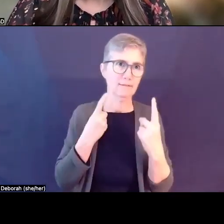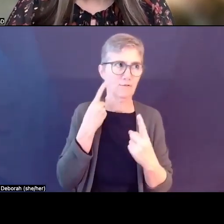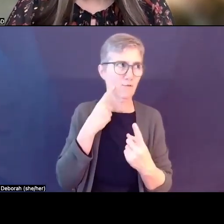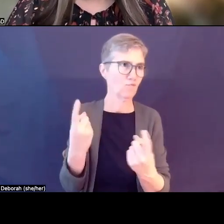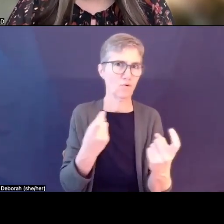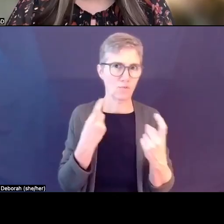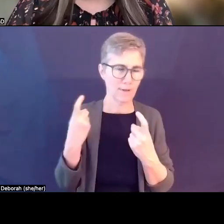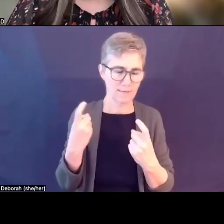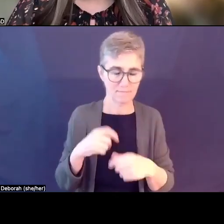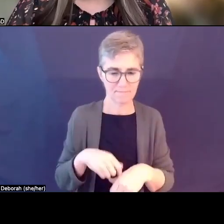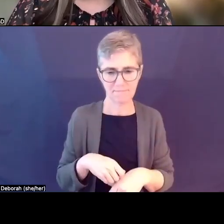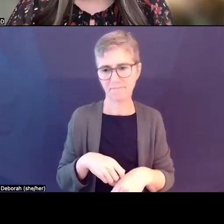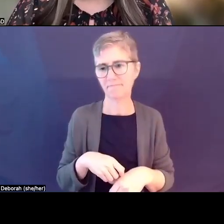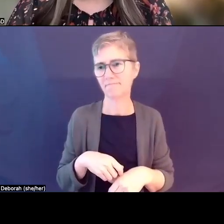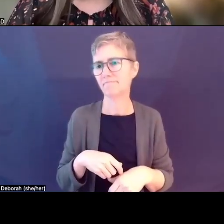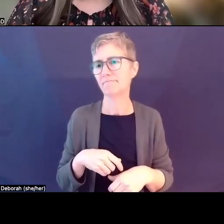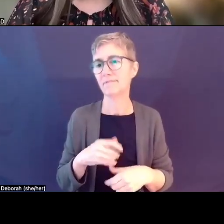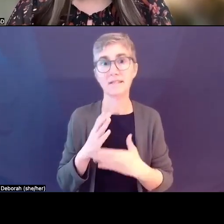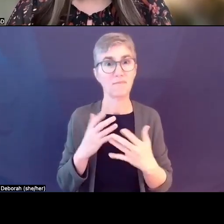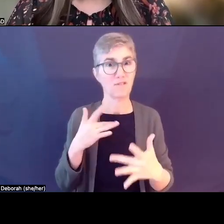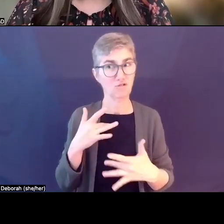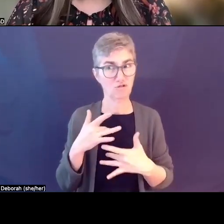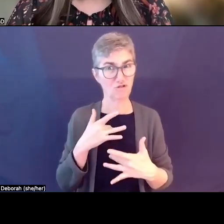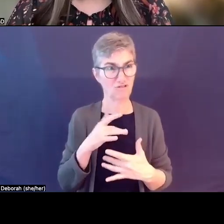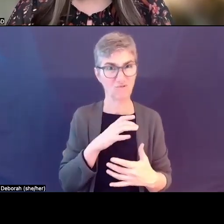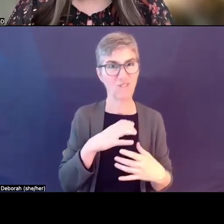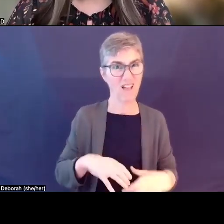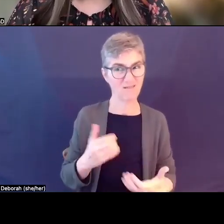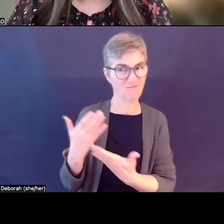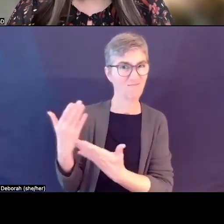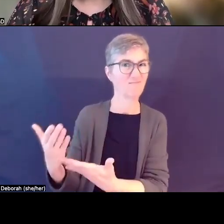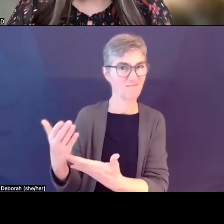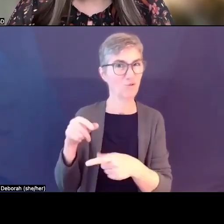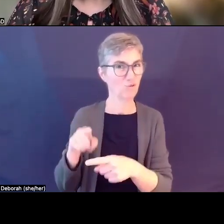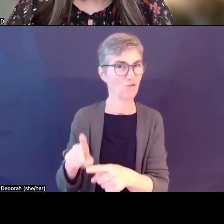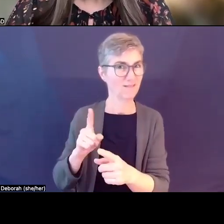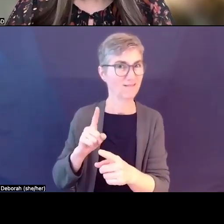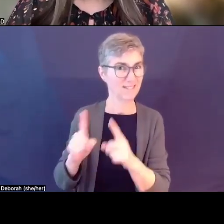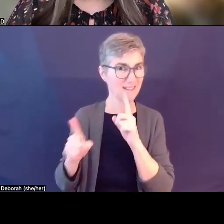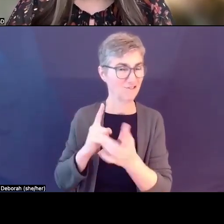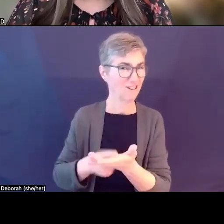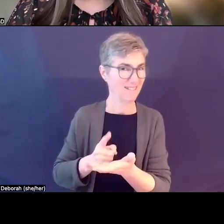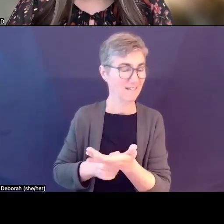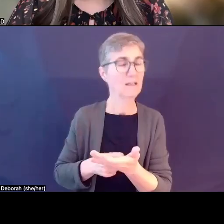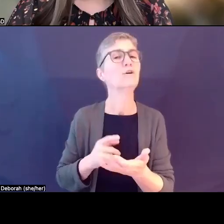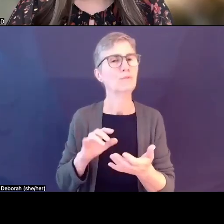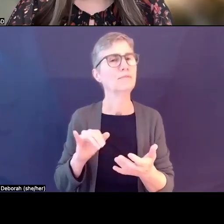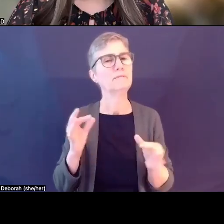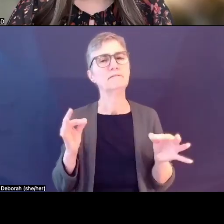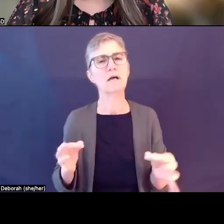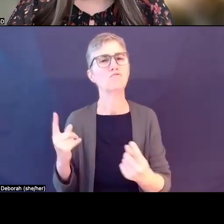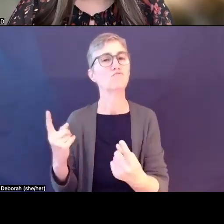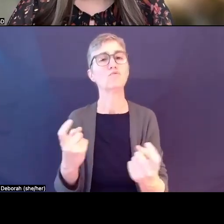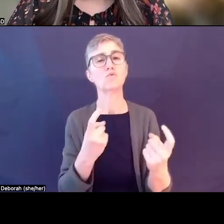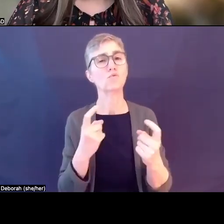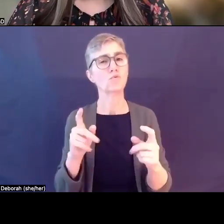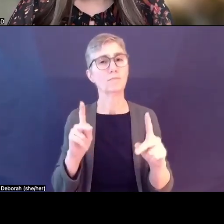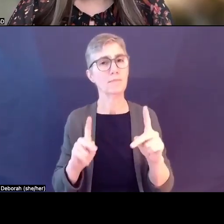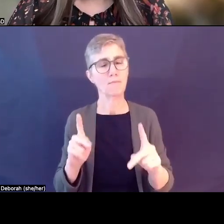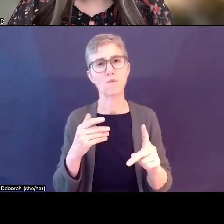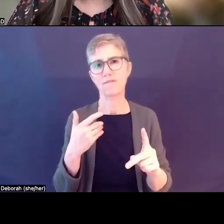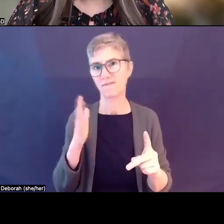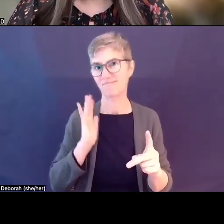recruitment. Considering some of the concerns raised by clients during the facilitated discussion, we decided to recruit individuals who had